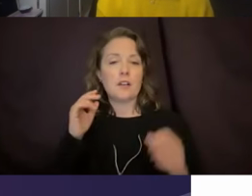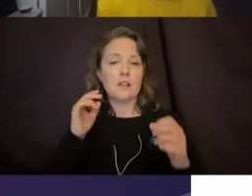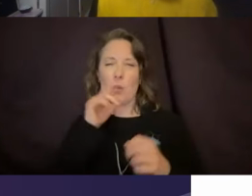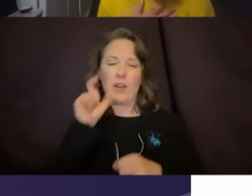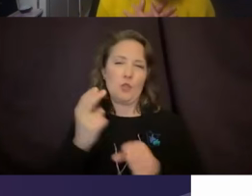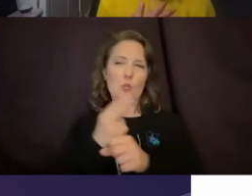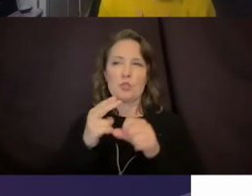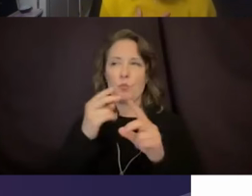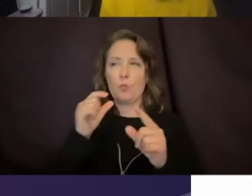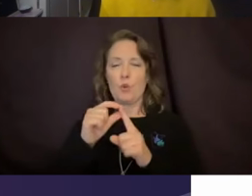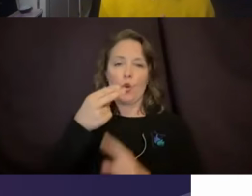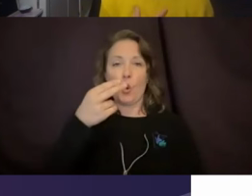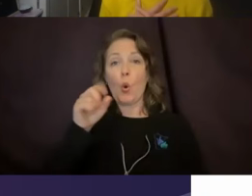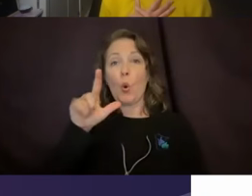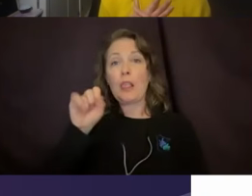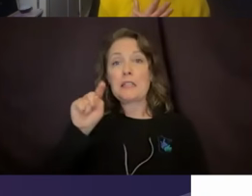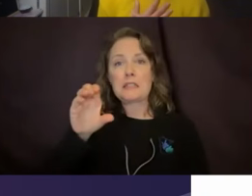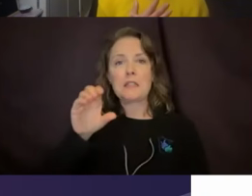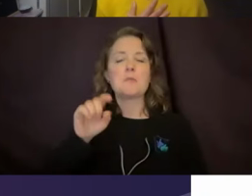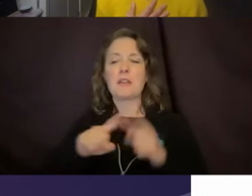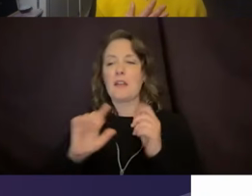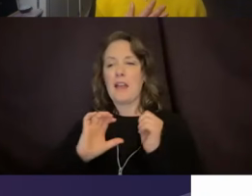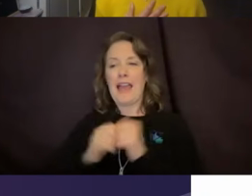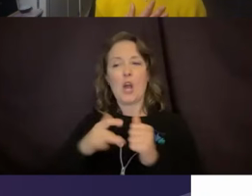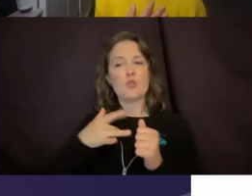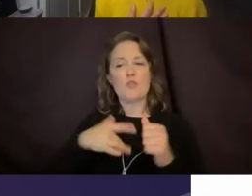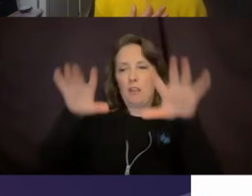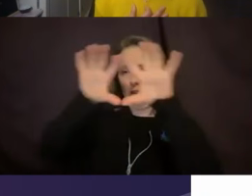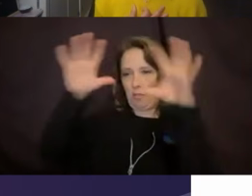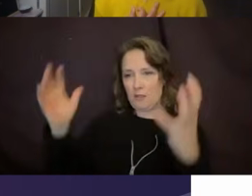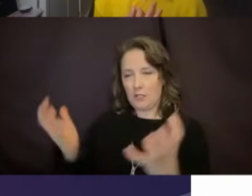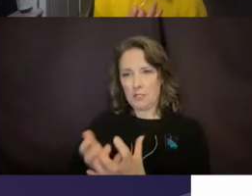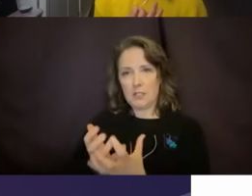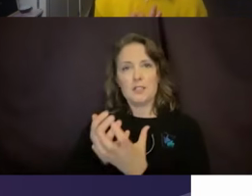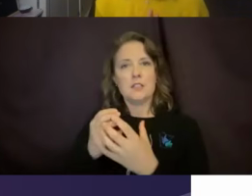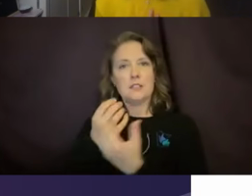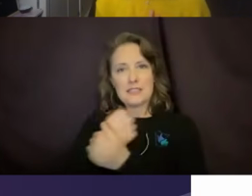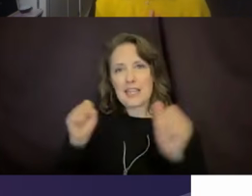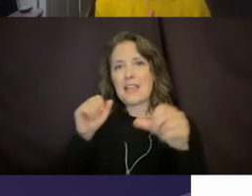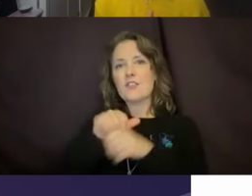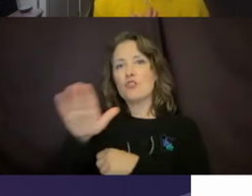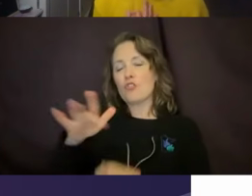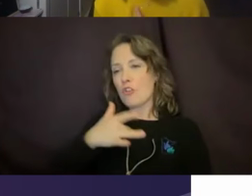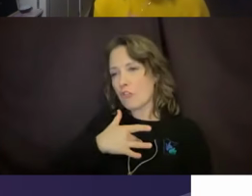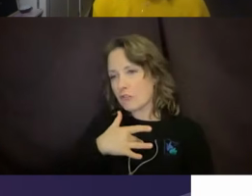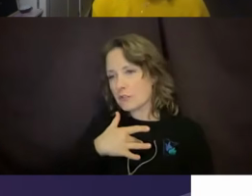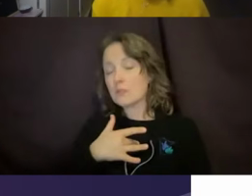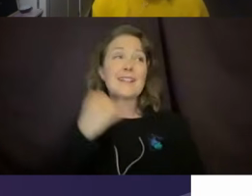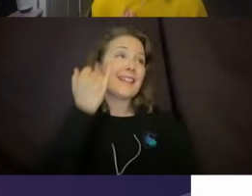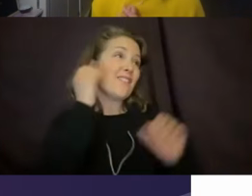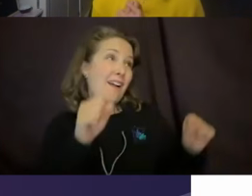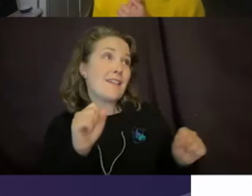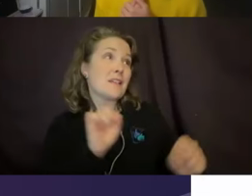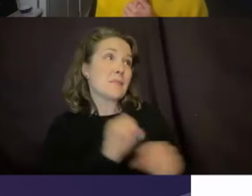too, of like really truly safe in our hearts, um when I can make a mistake, and I can tell you I made